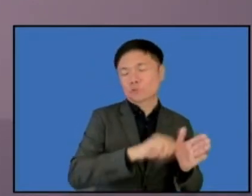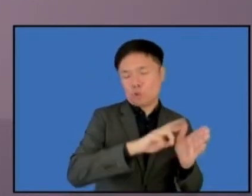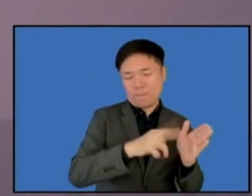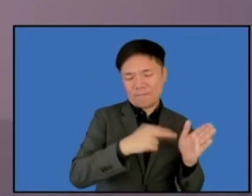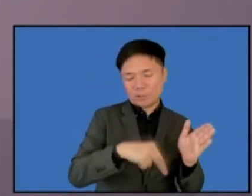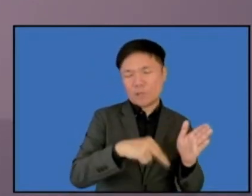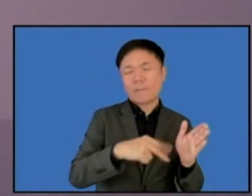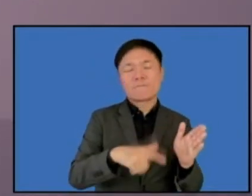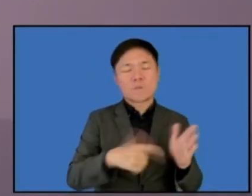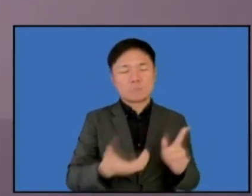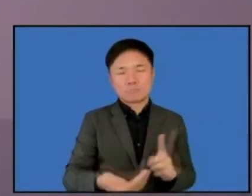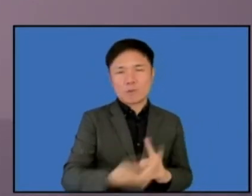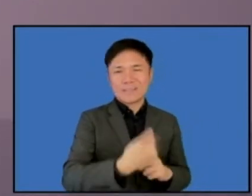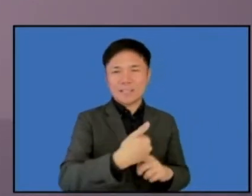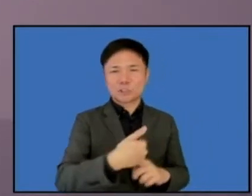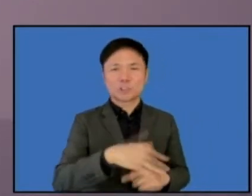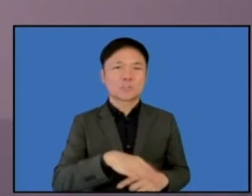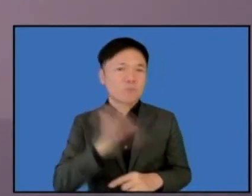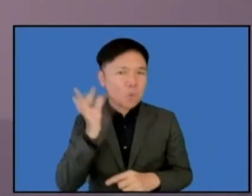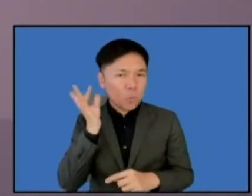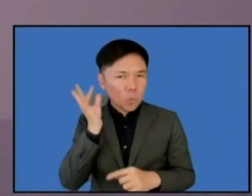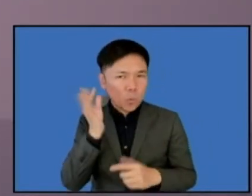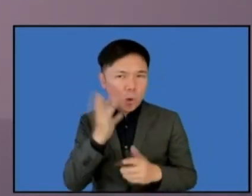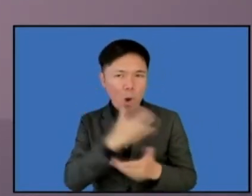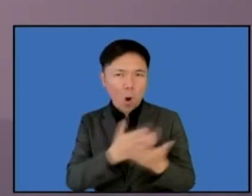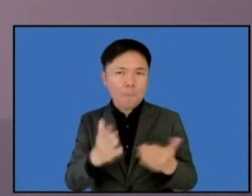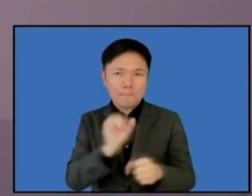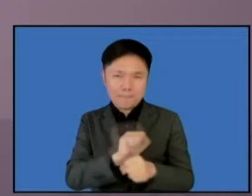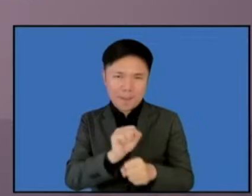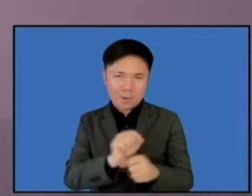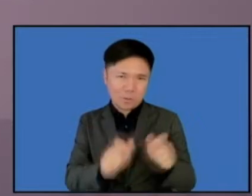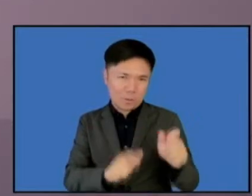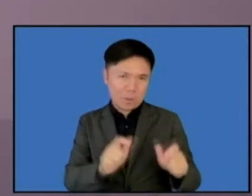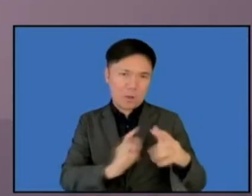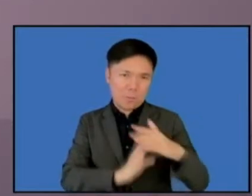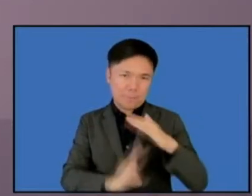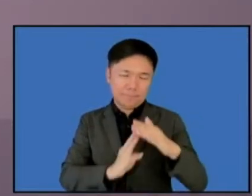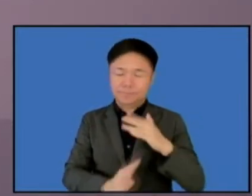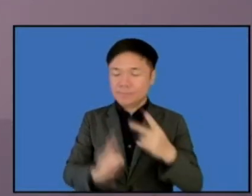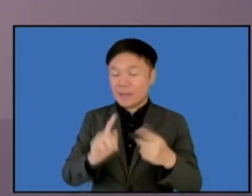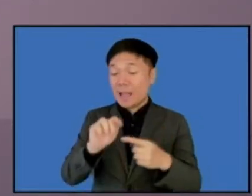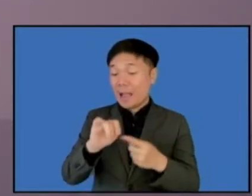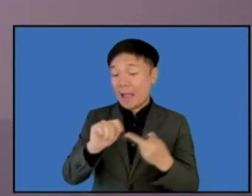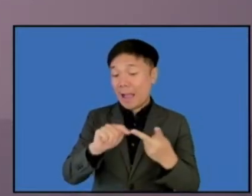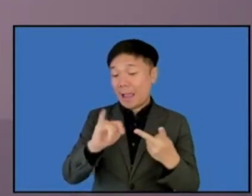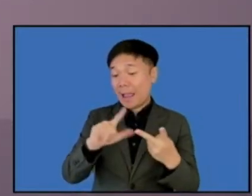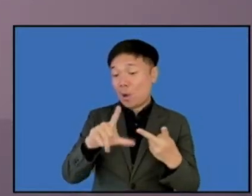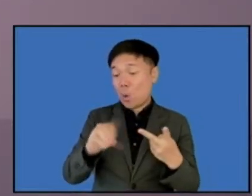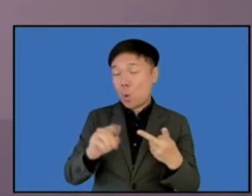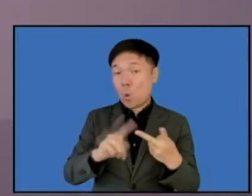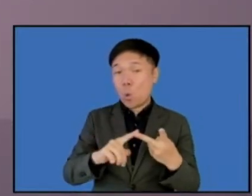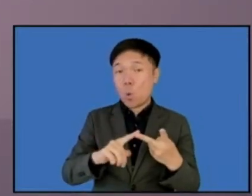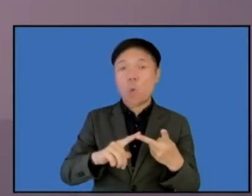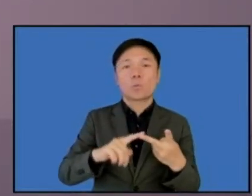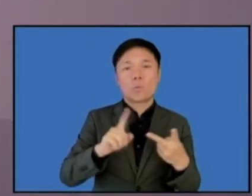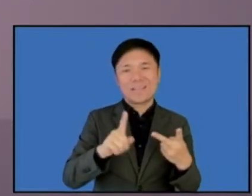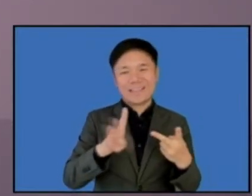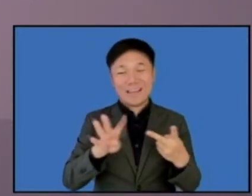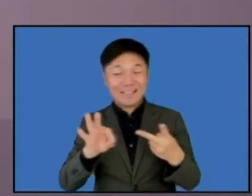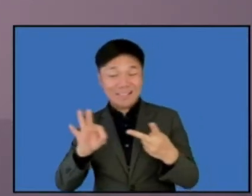of All Migrant Workers and Members of Their Families, ILO Convention 190, and ILO Convention